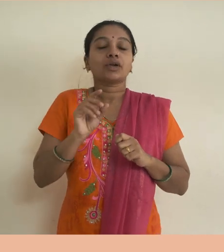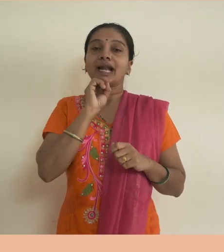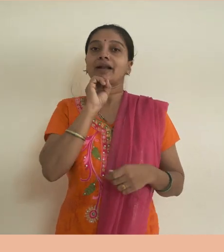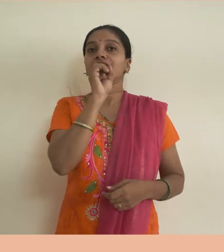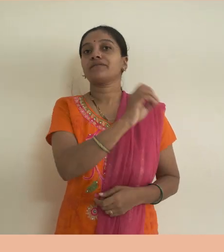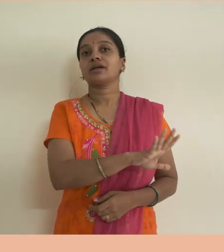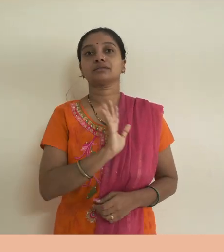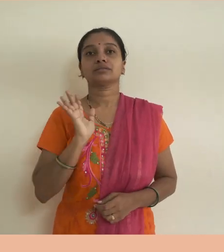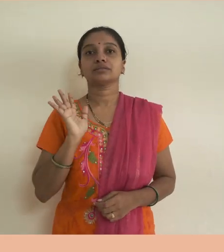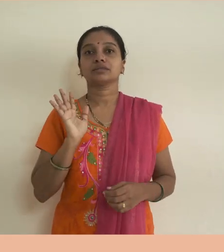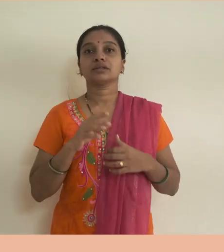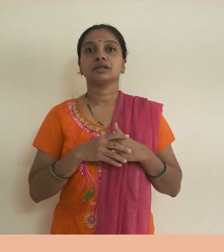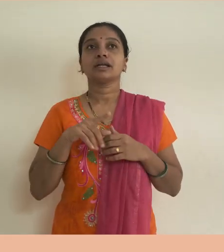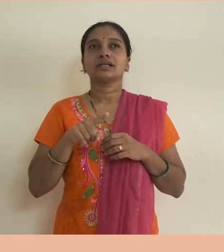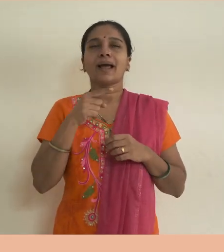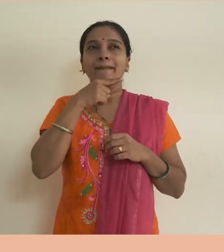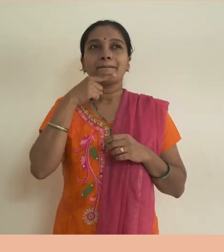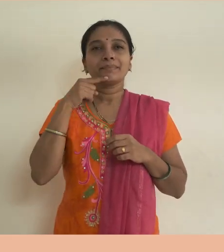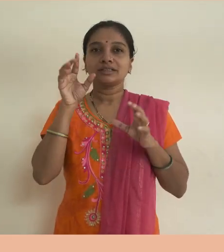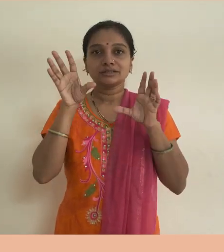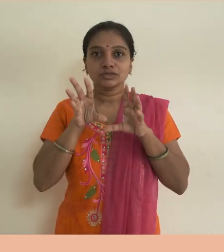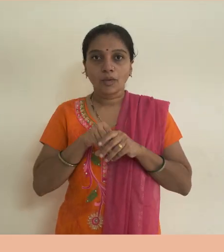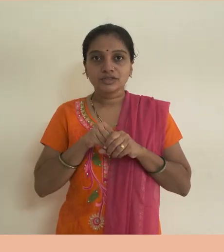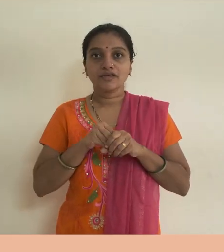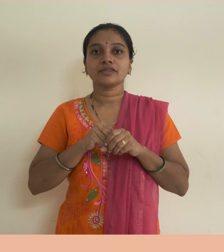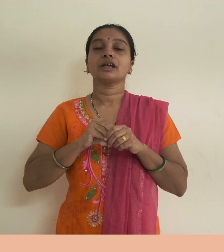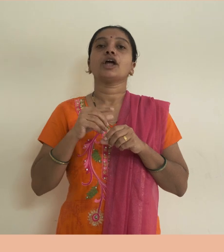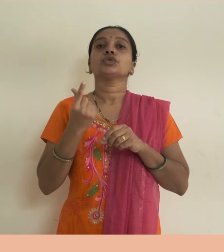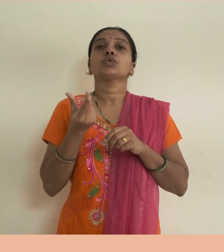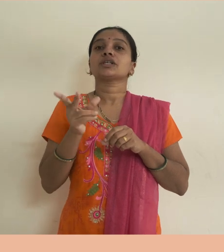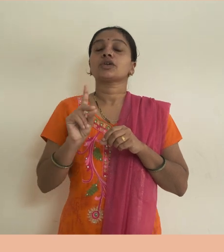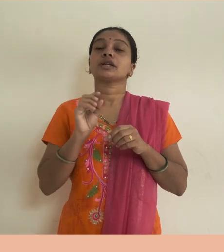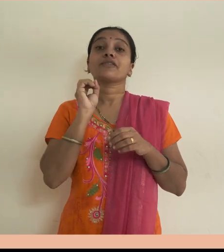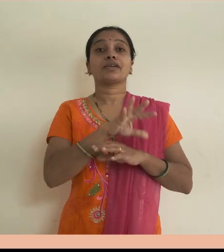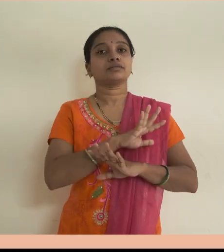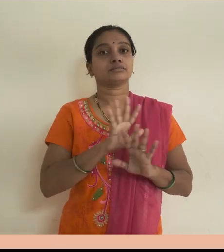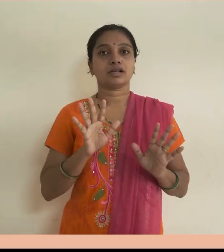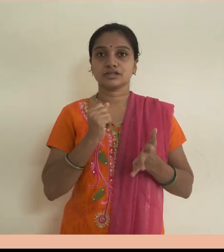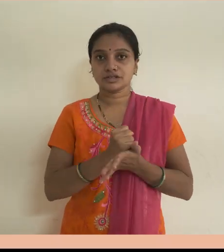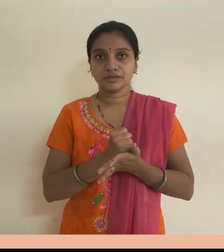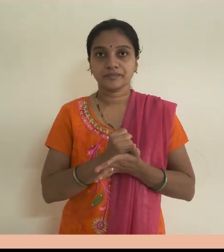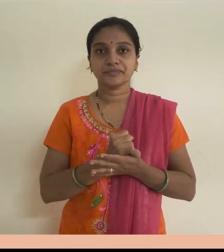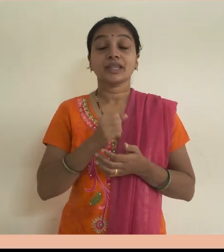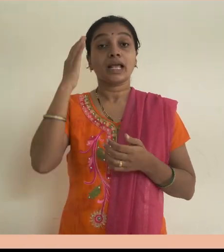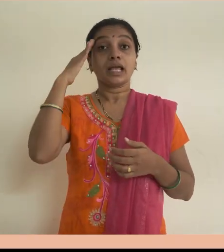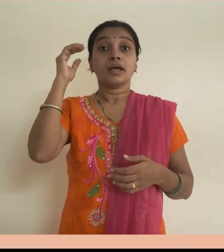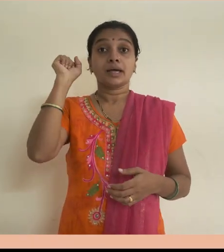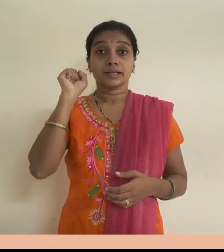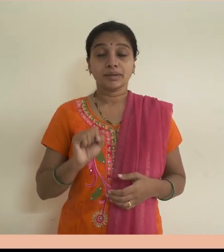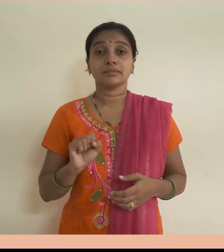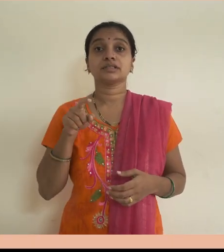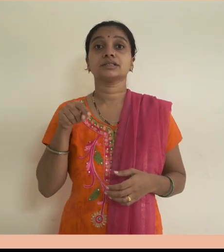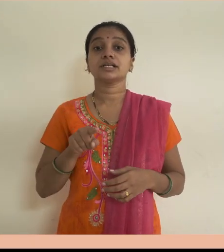and bacterial growth as it absorbs blood from inside the vagina. Always remember to